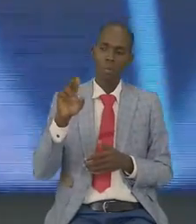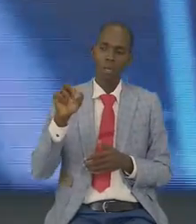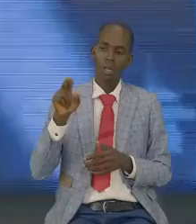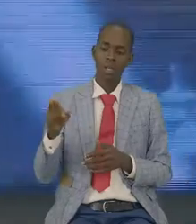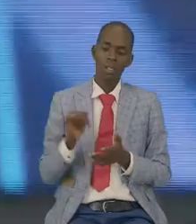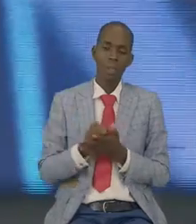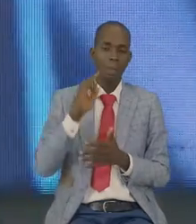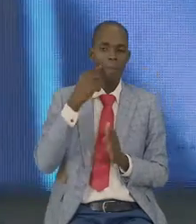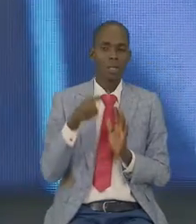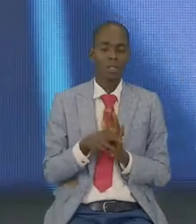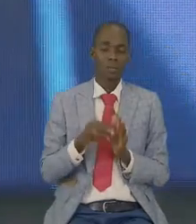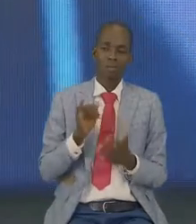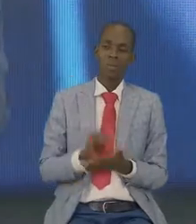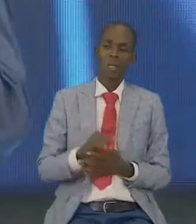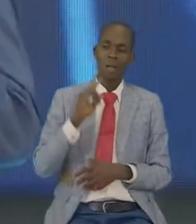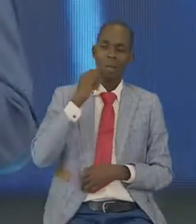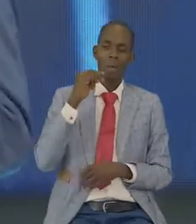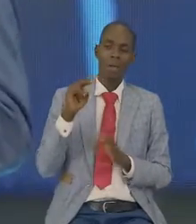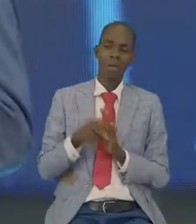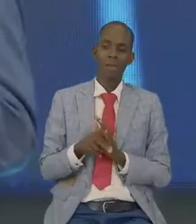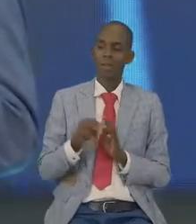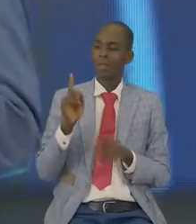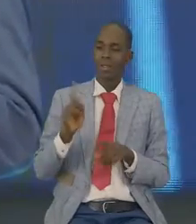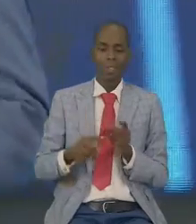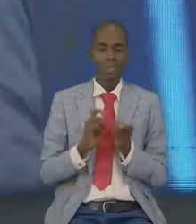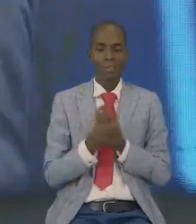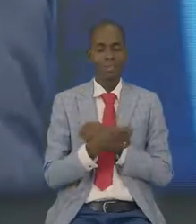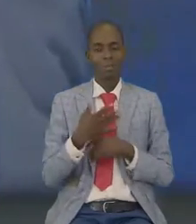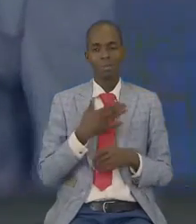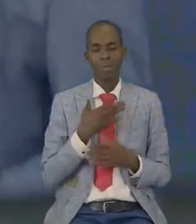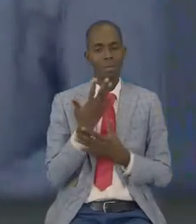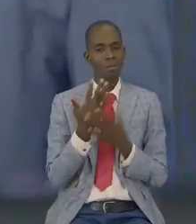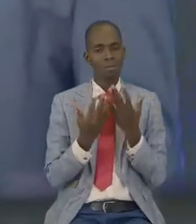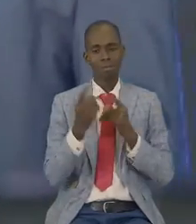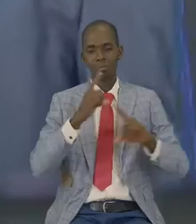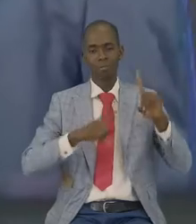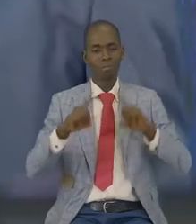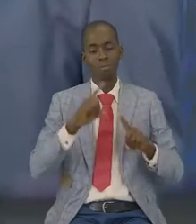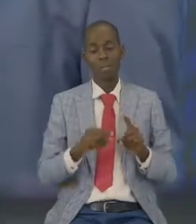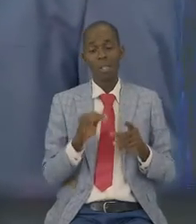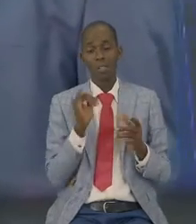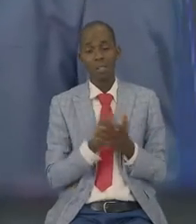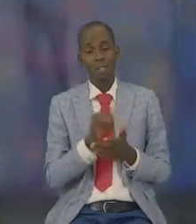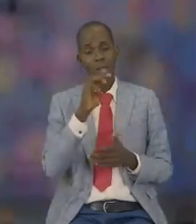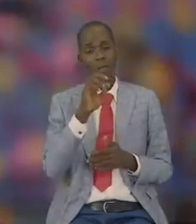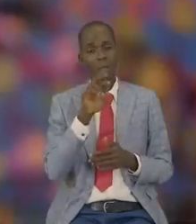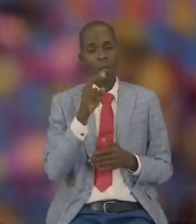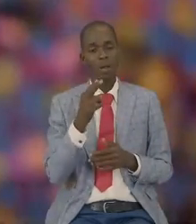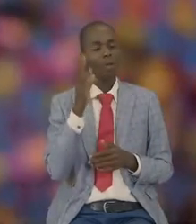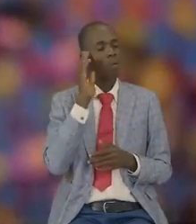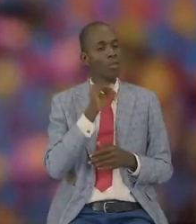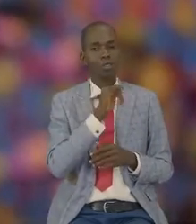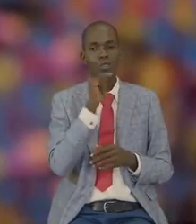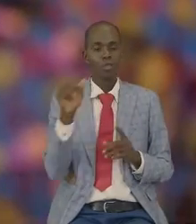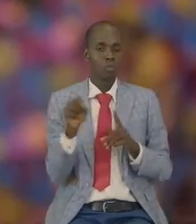Mara will not twist my tongue. That Mara will not affect my heart. That